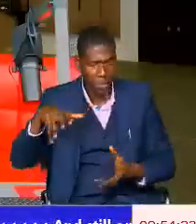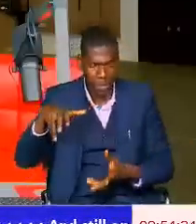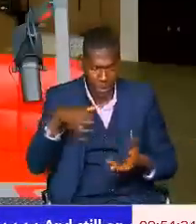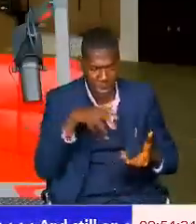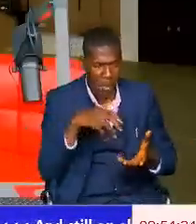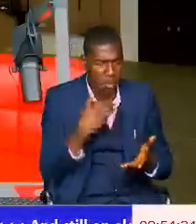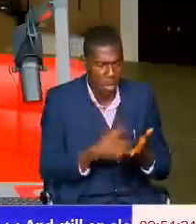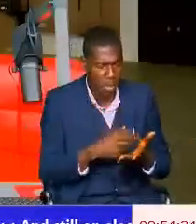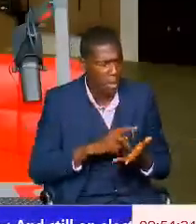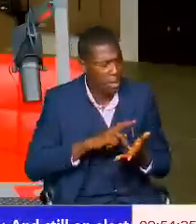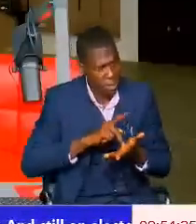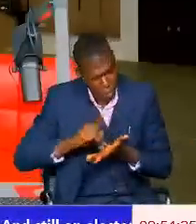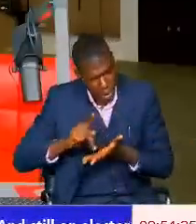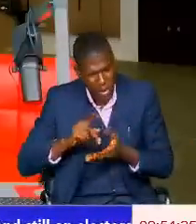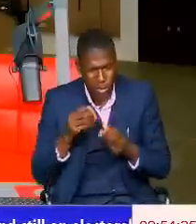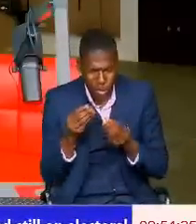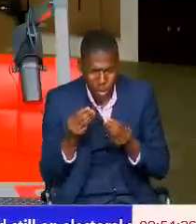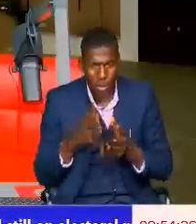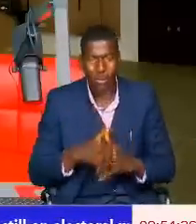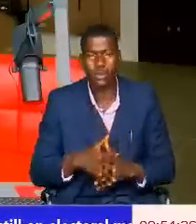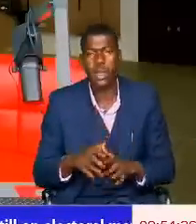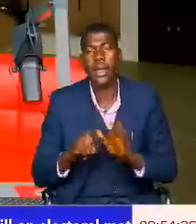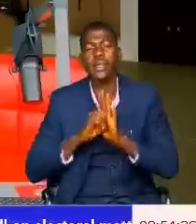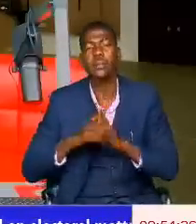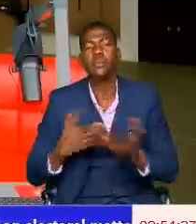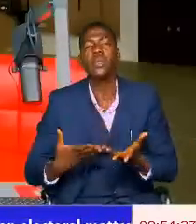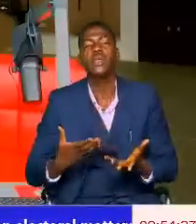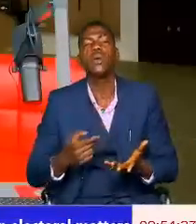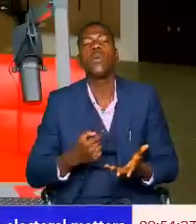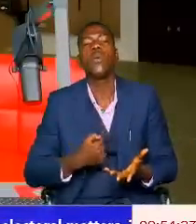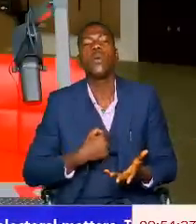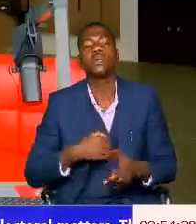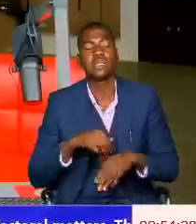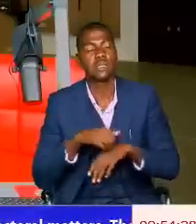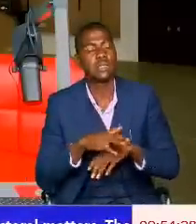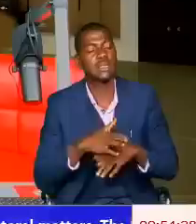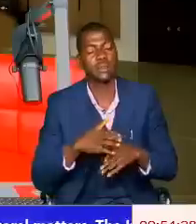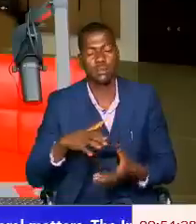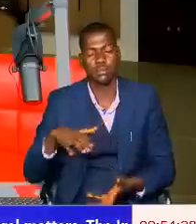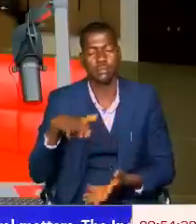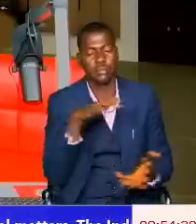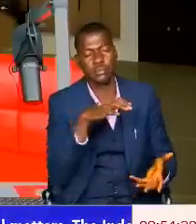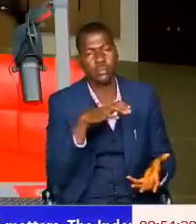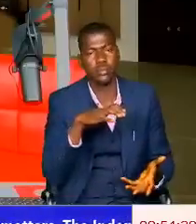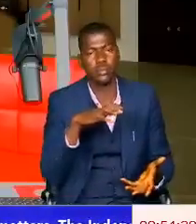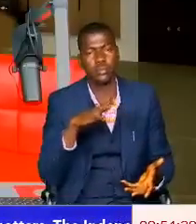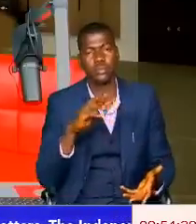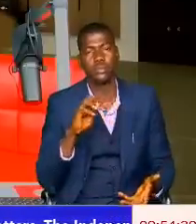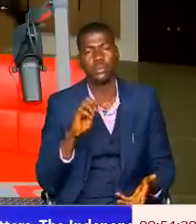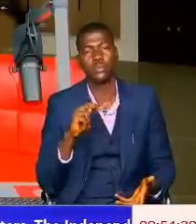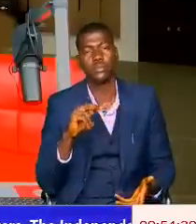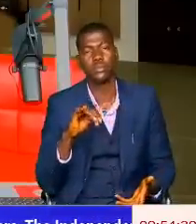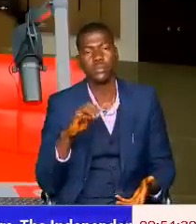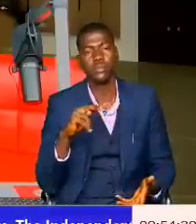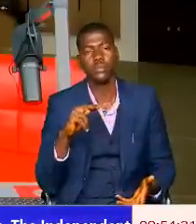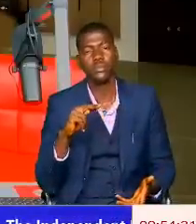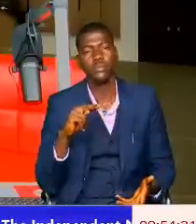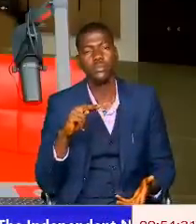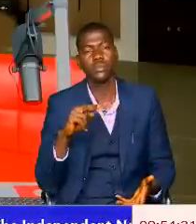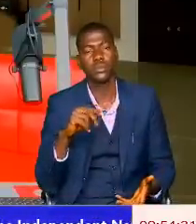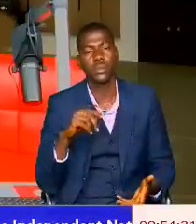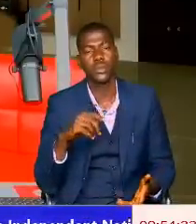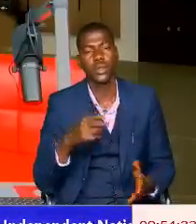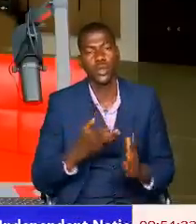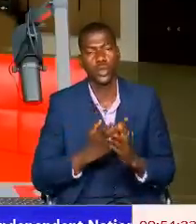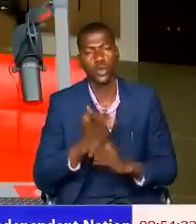if like now, if I want to send something to somebody for Benin now through this NURTW,